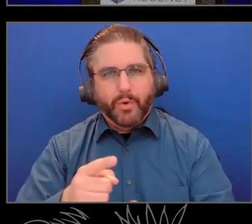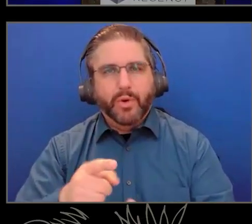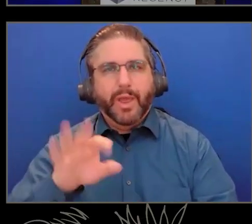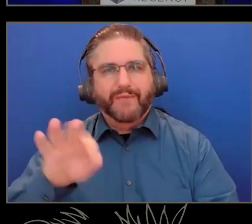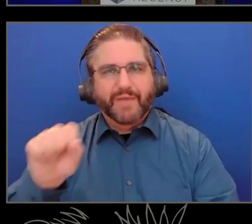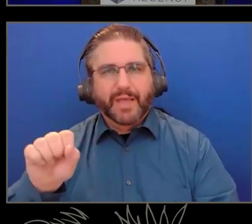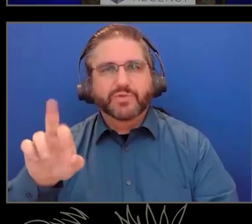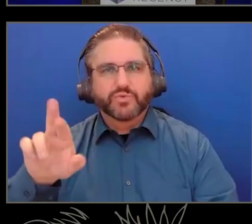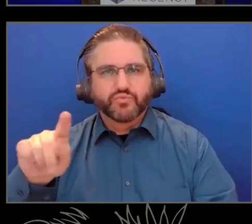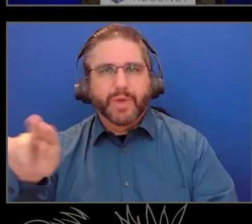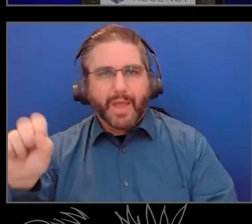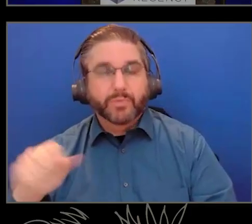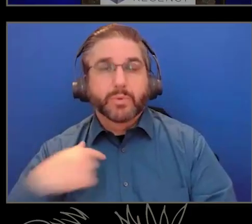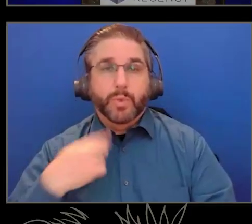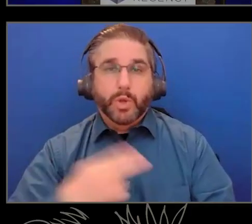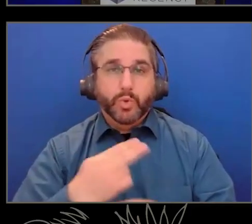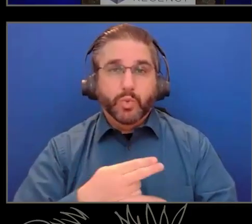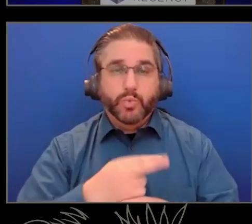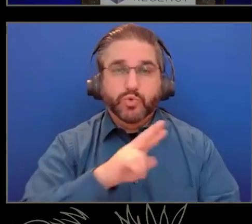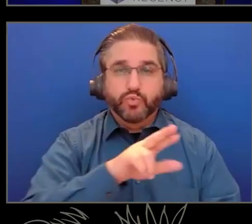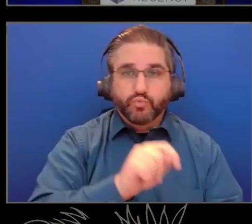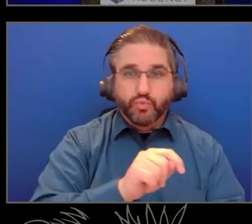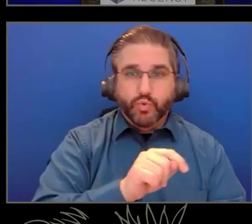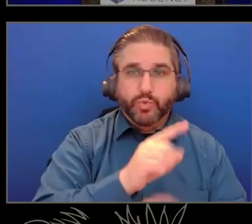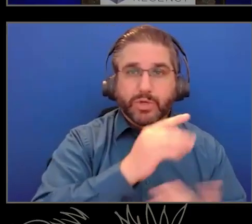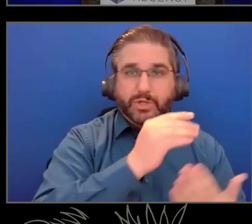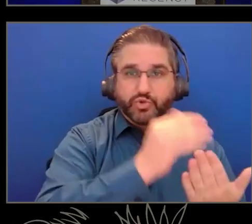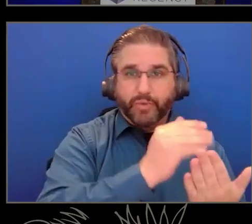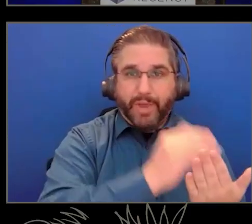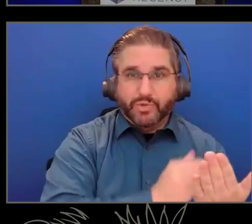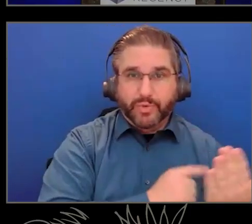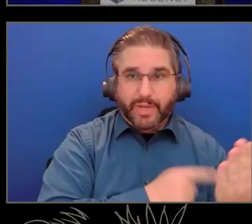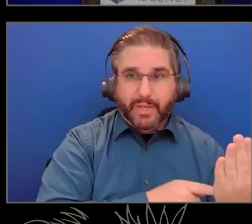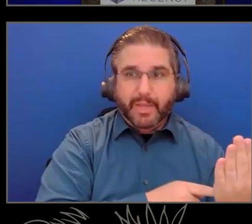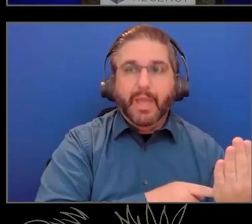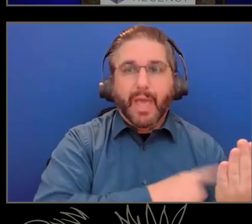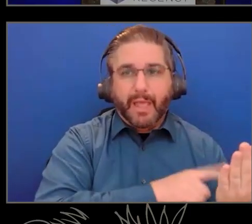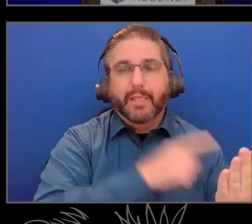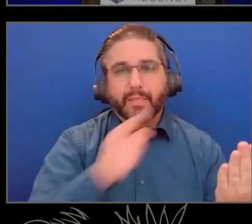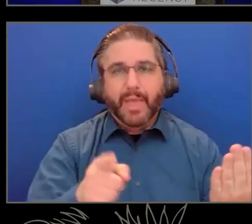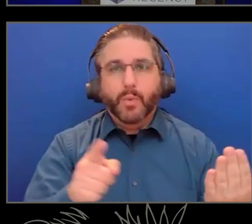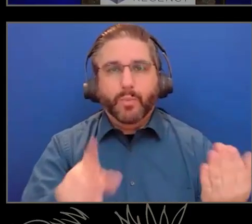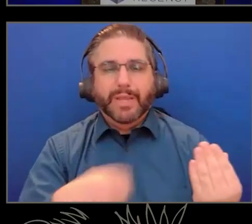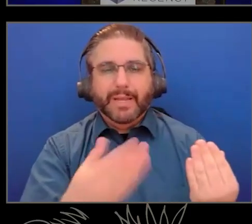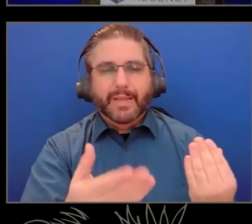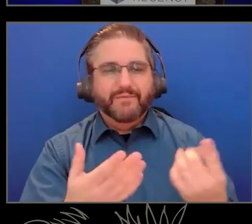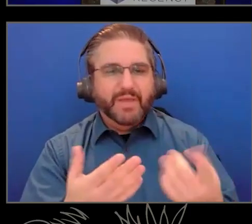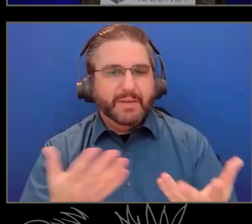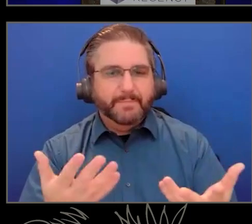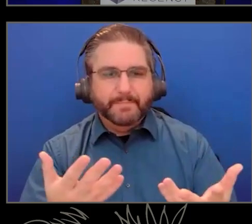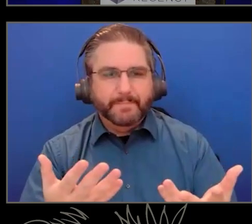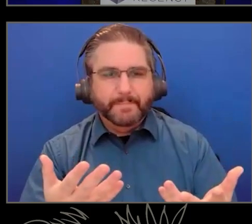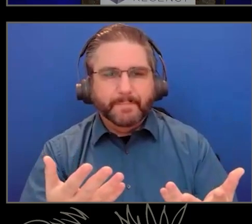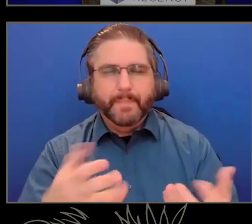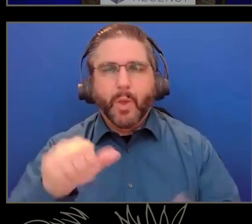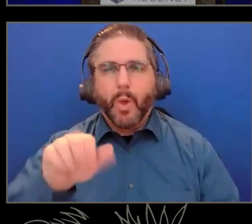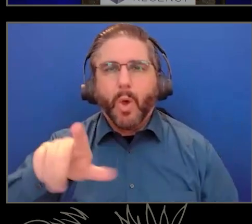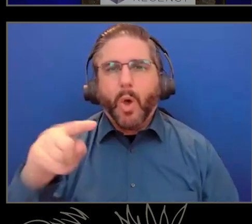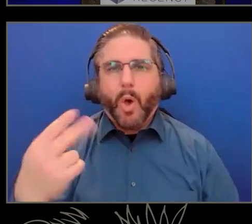it a root directory. And with that root directory, we can give it, I believe it's going to be